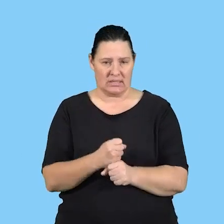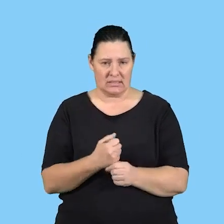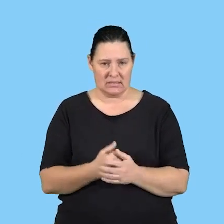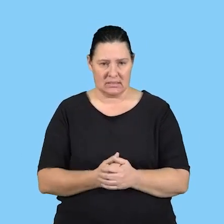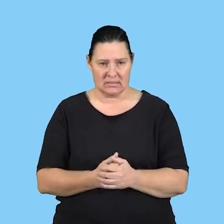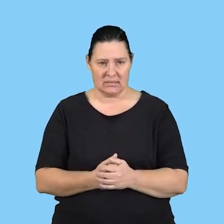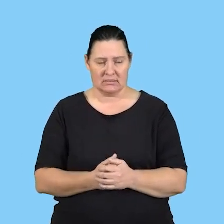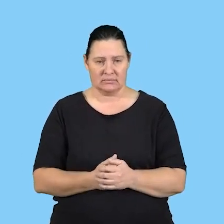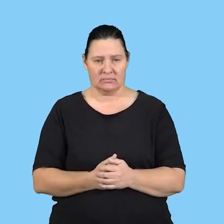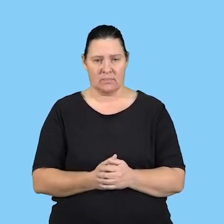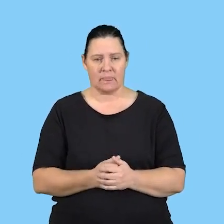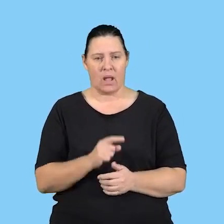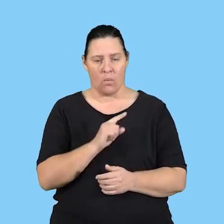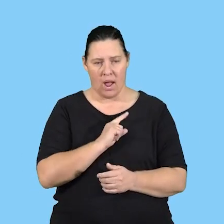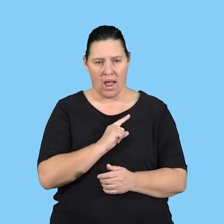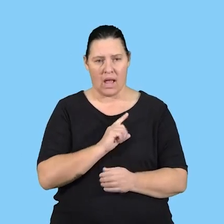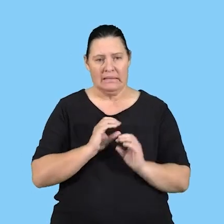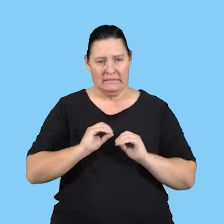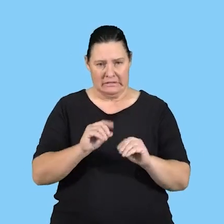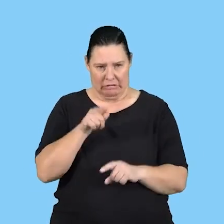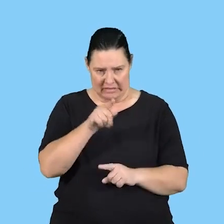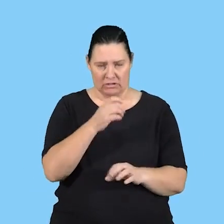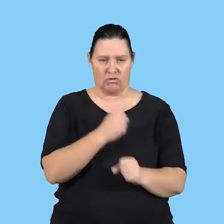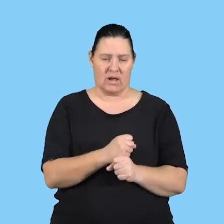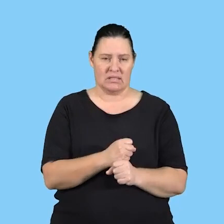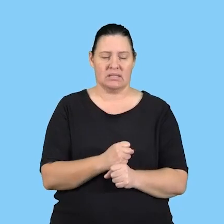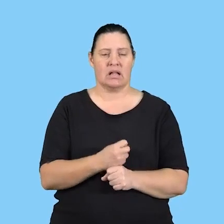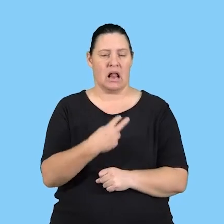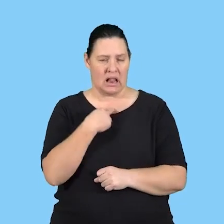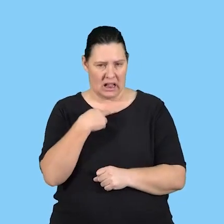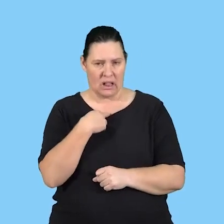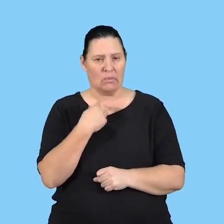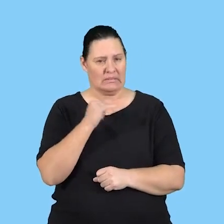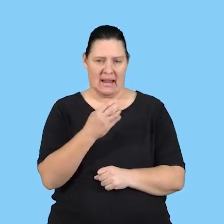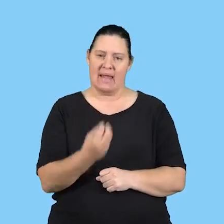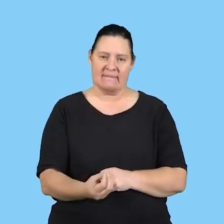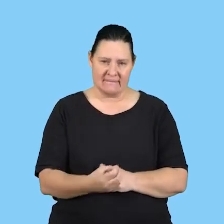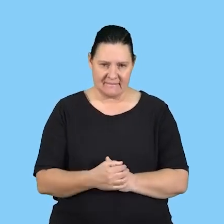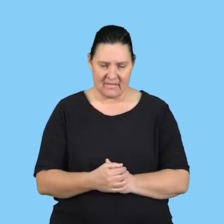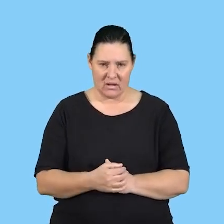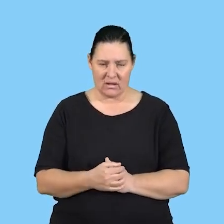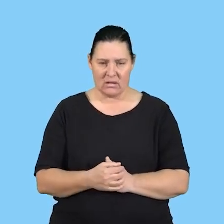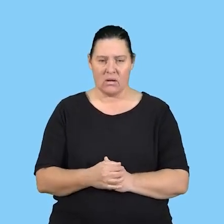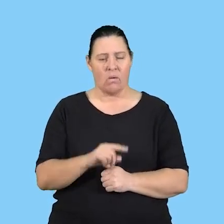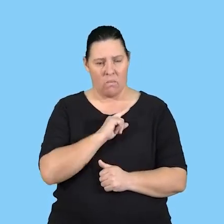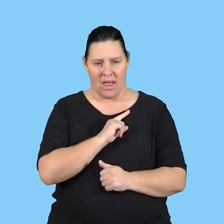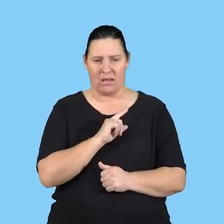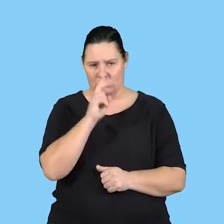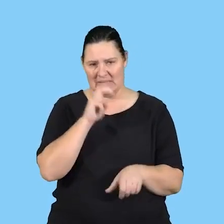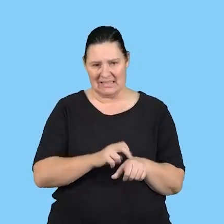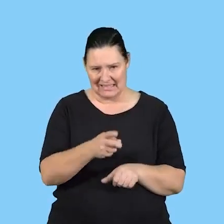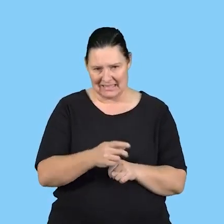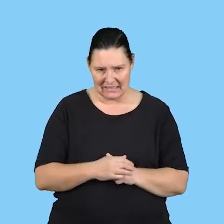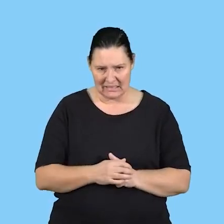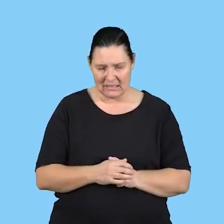grade, but it is taught in this grade. Unfortunately, we still have that. We had to have